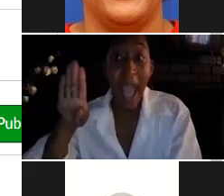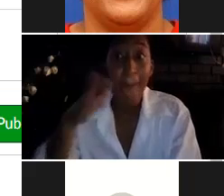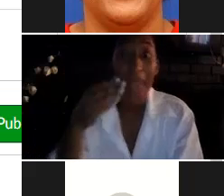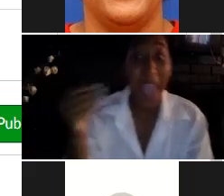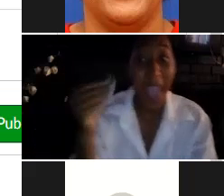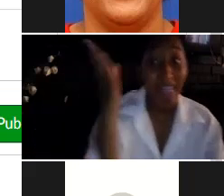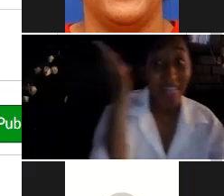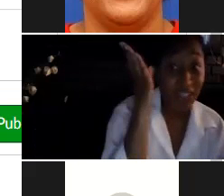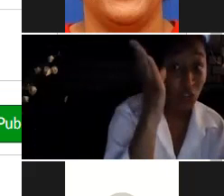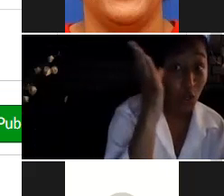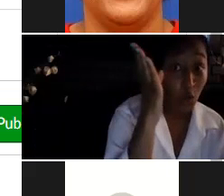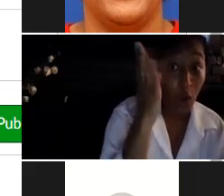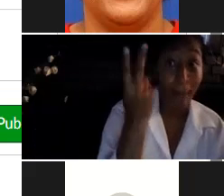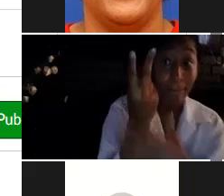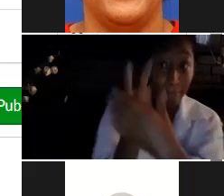projects.